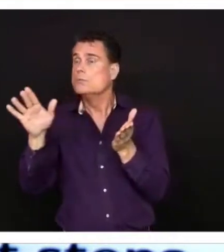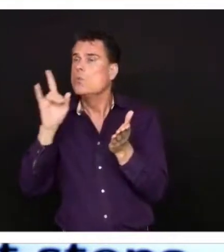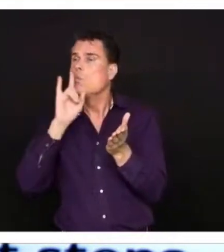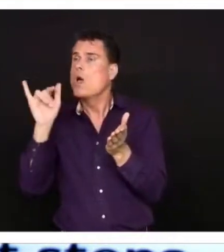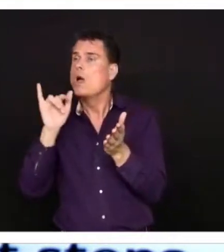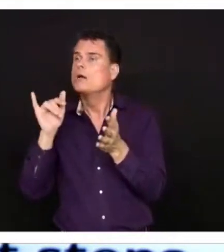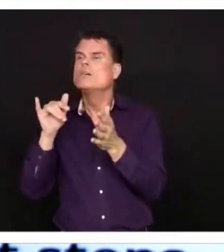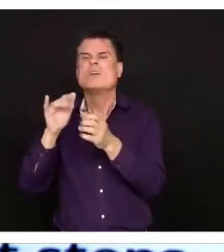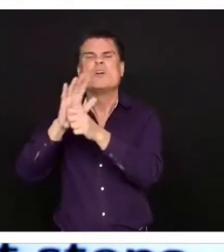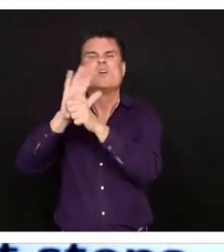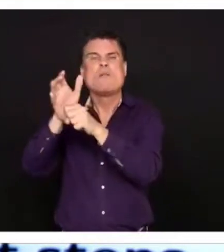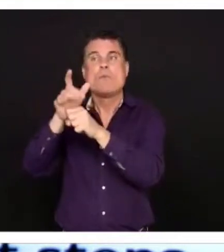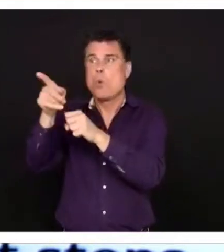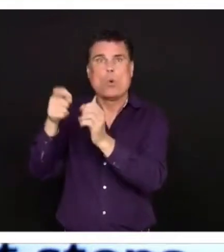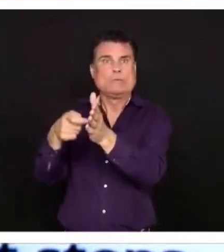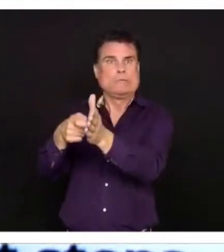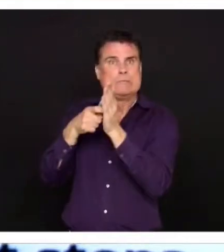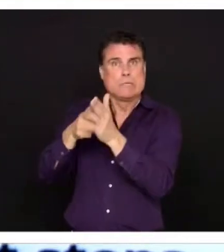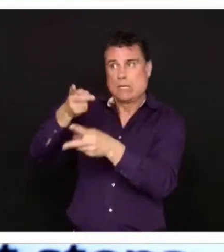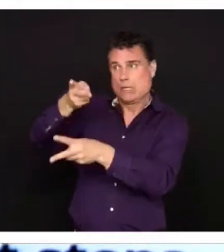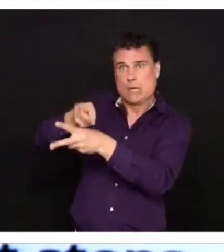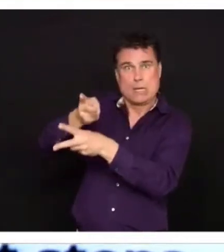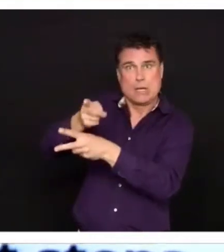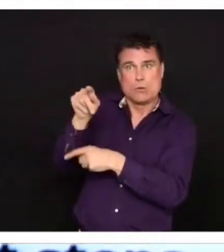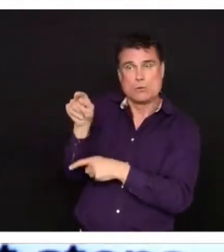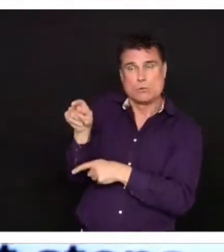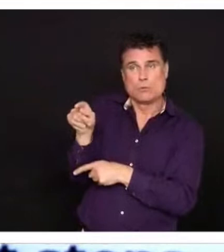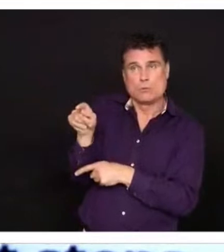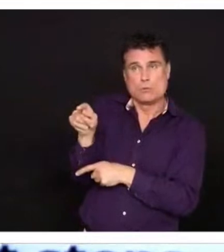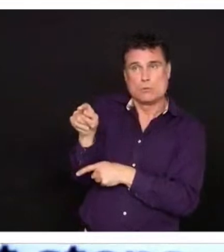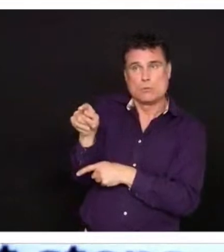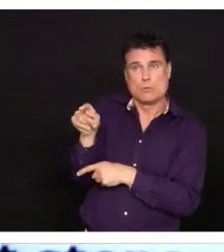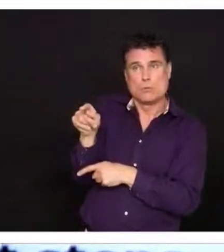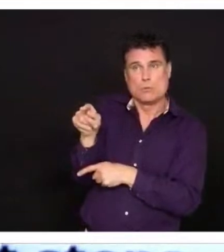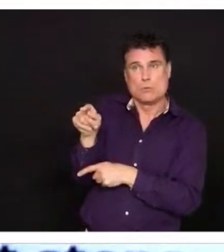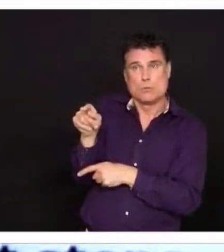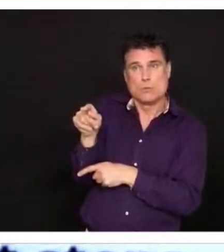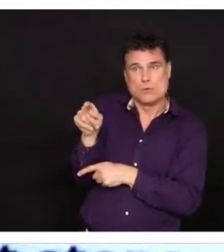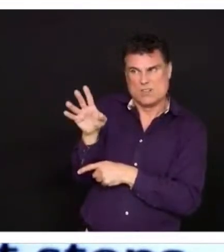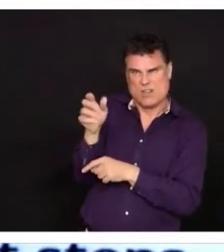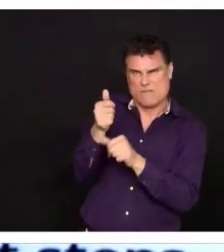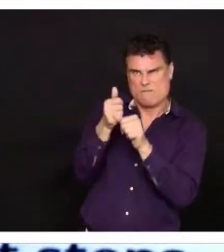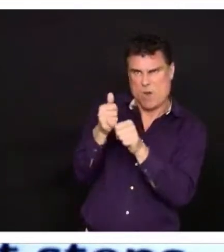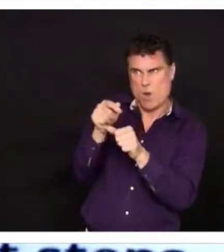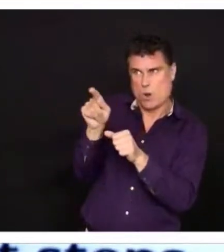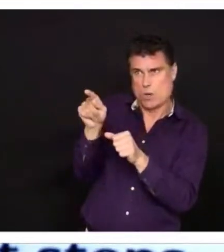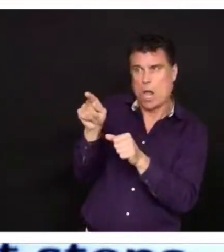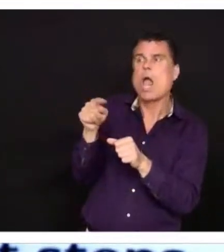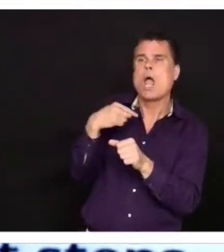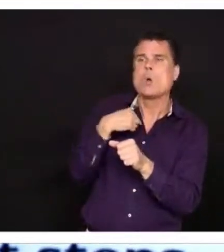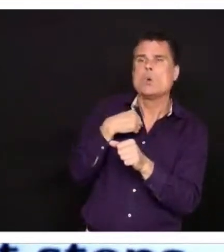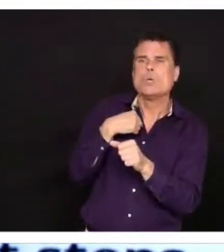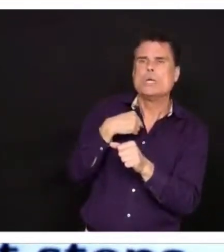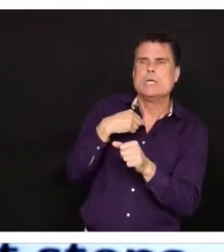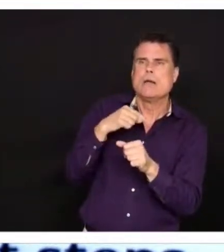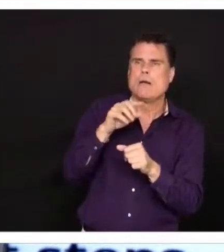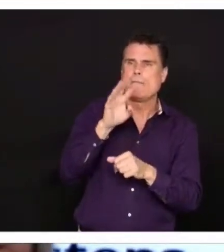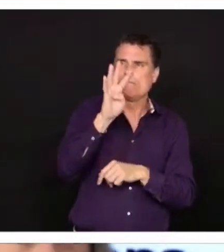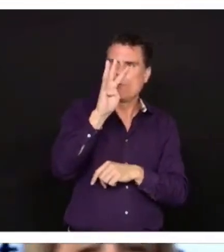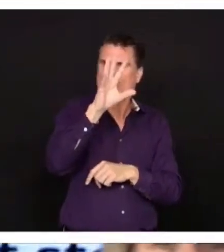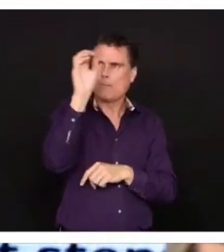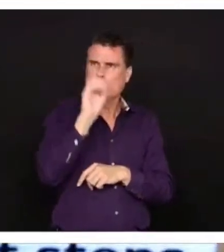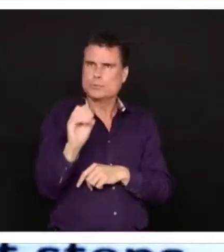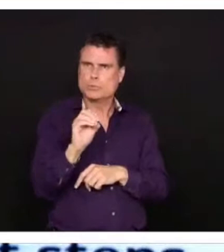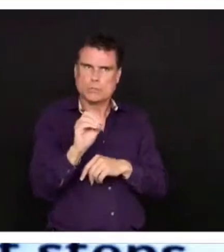you're at 45%. And if you take off some of those numbers, obviously you get a higher percentage, and it's the 70%, which is, I think, what you're asking about.